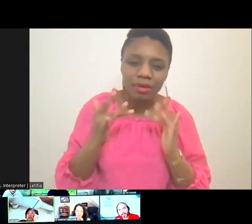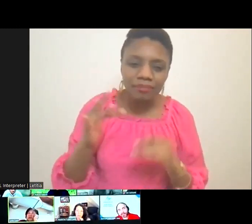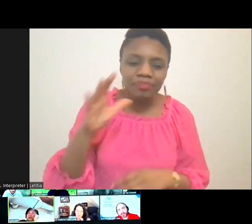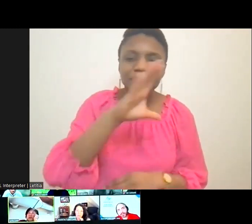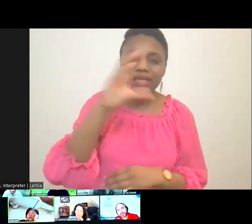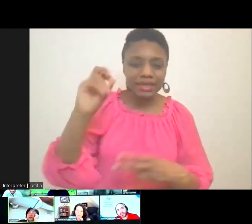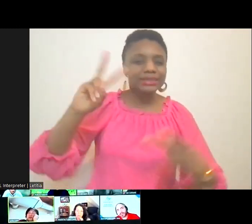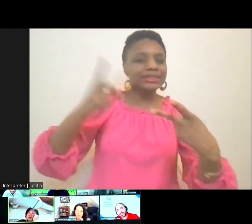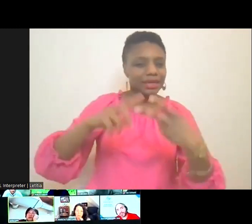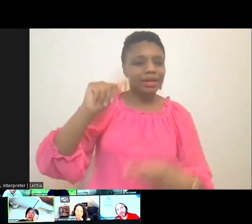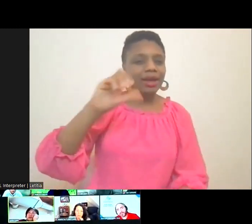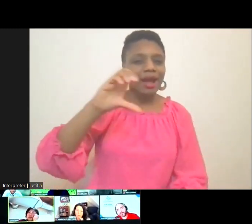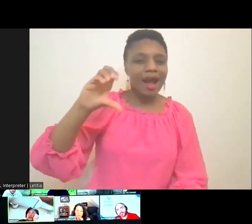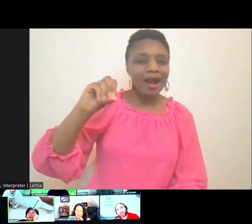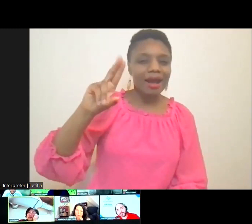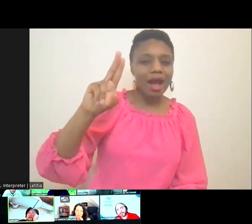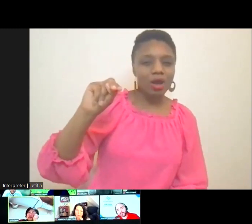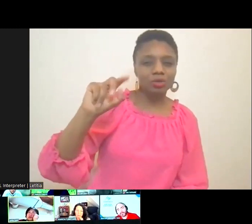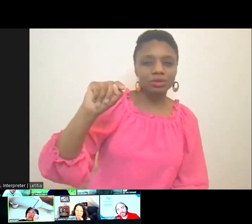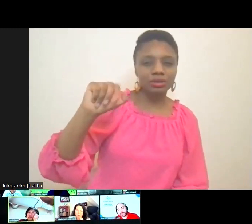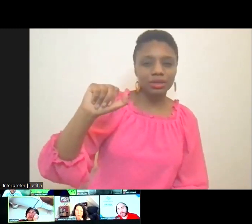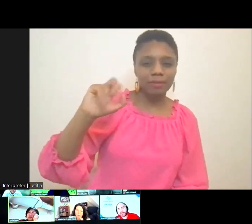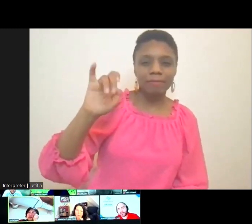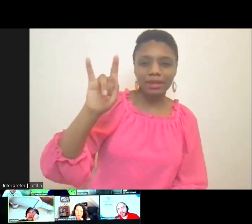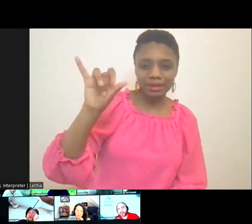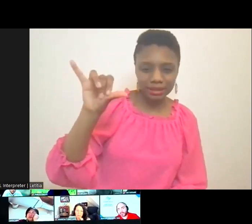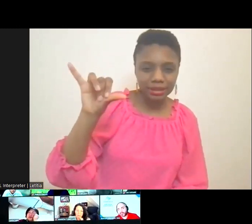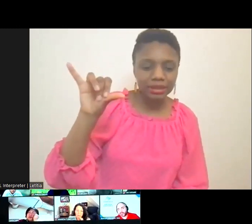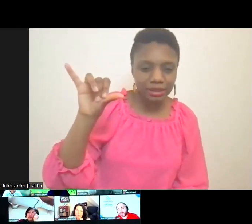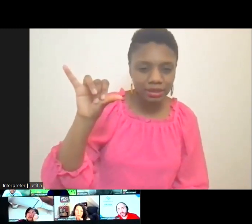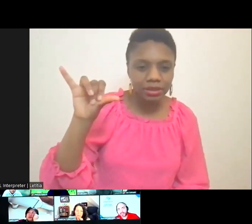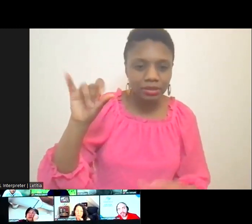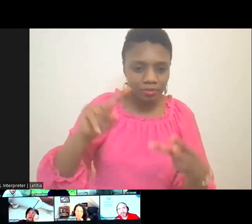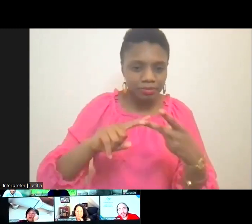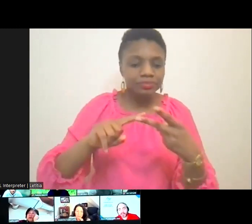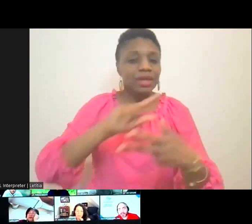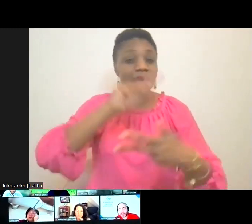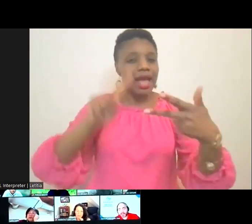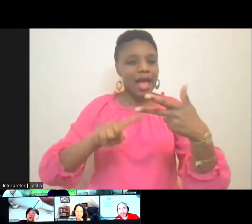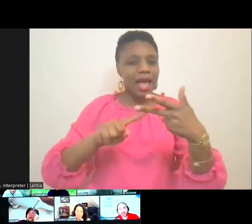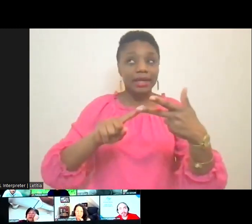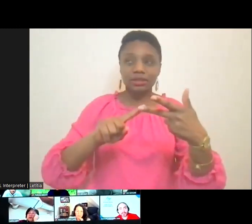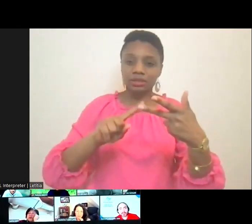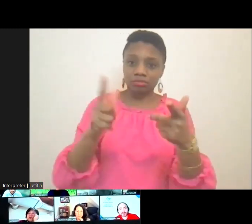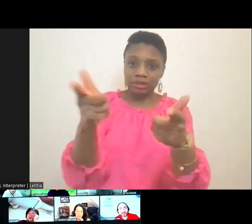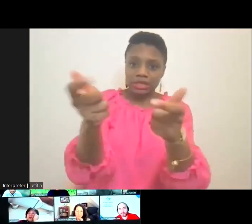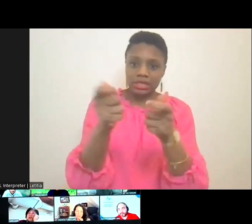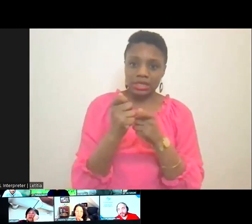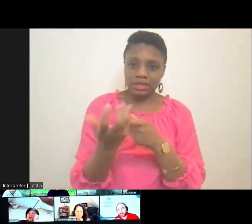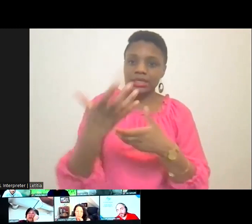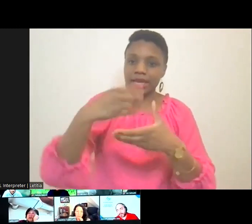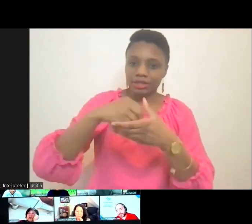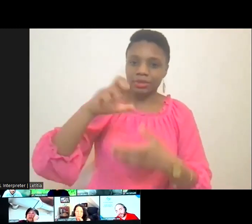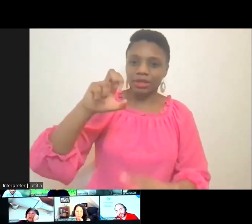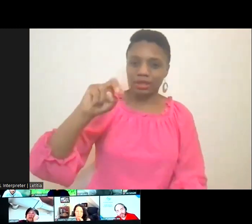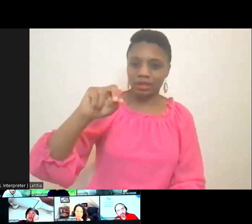we're around the concept of meaningful involvement or meaningful engagement, because that is part of the EJ mandate. And that's the idea for